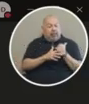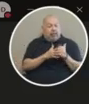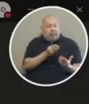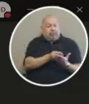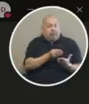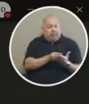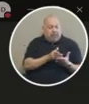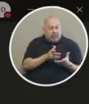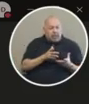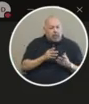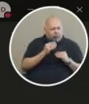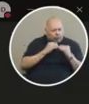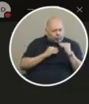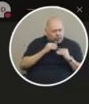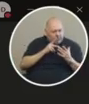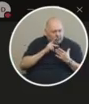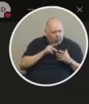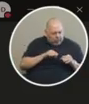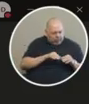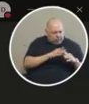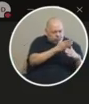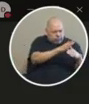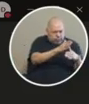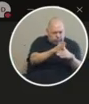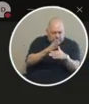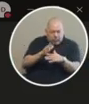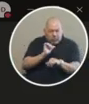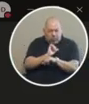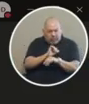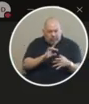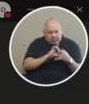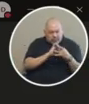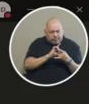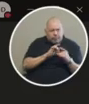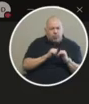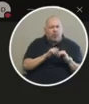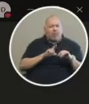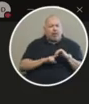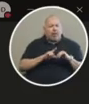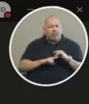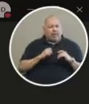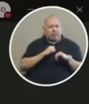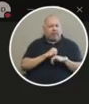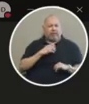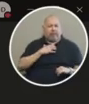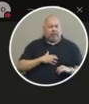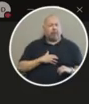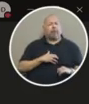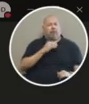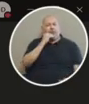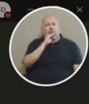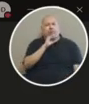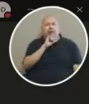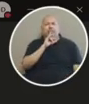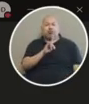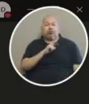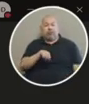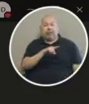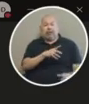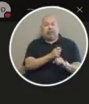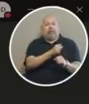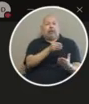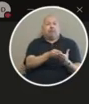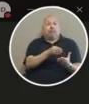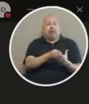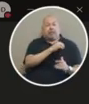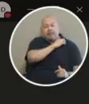their nutrition program. And so they're working very closely with El Pasoans Fighting Hunger to make sure that those folks do get food,